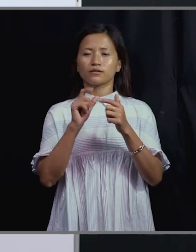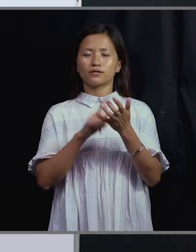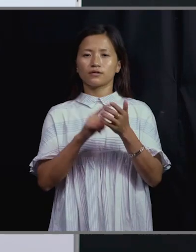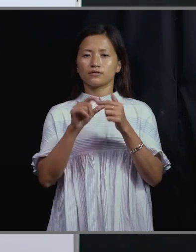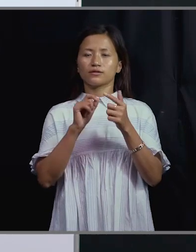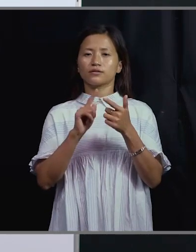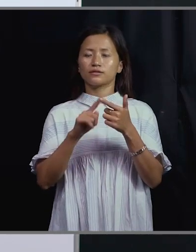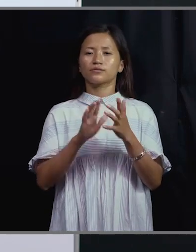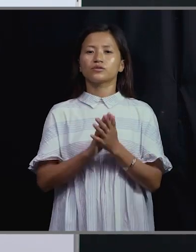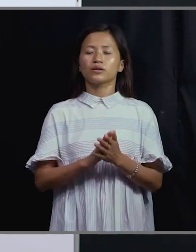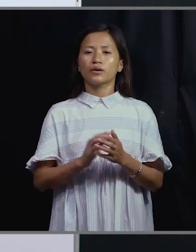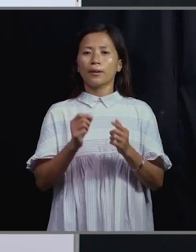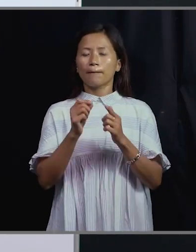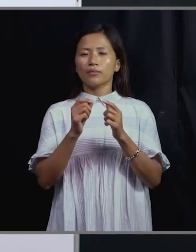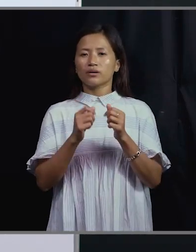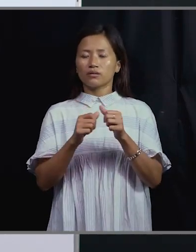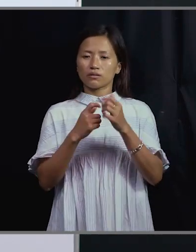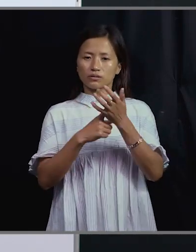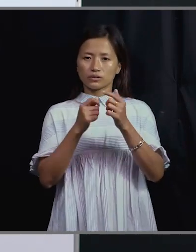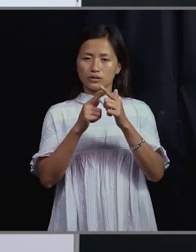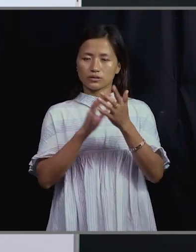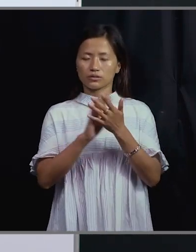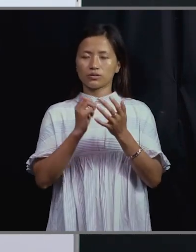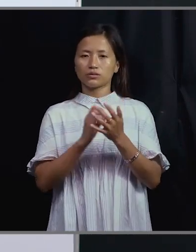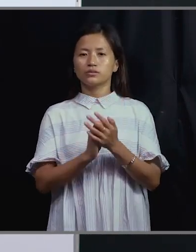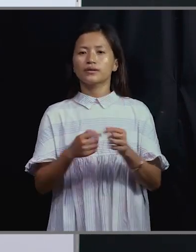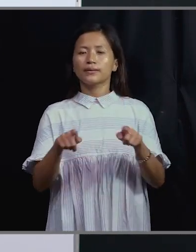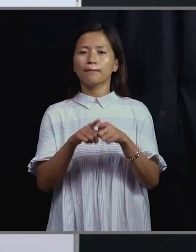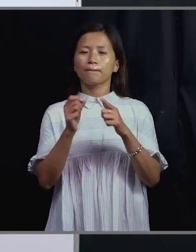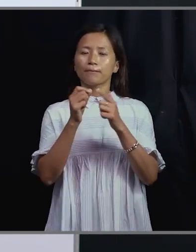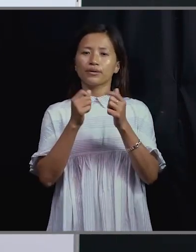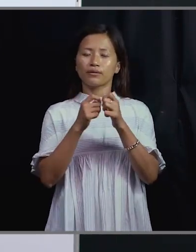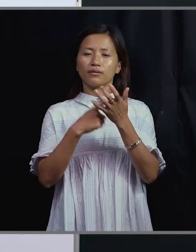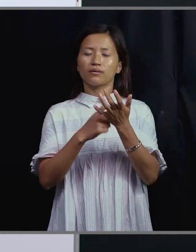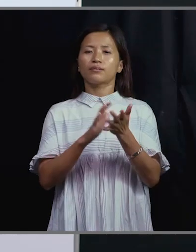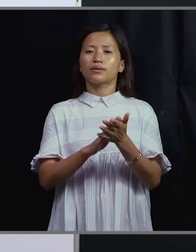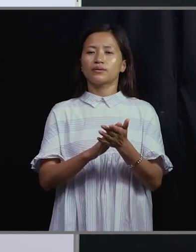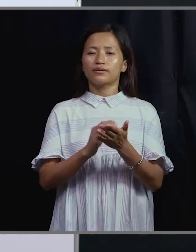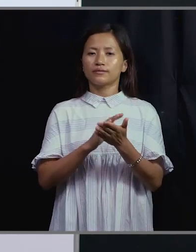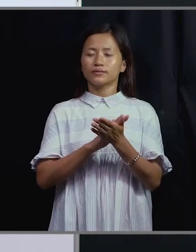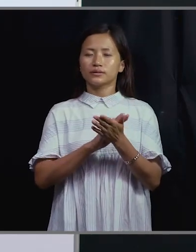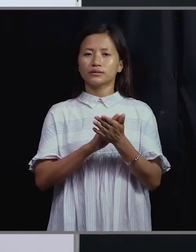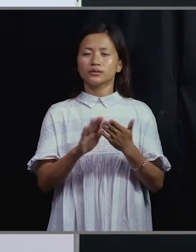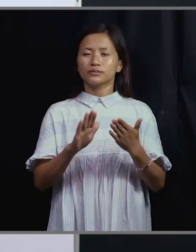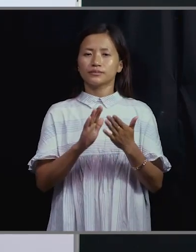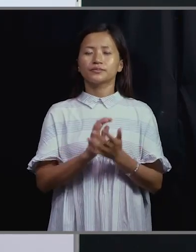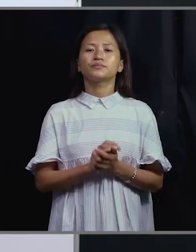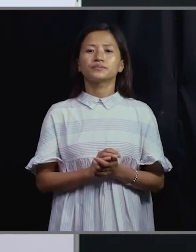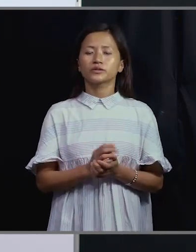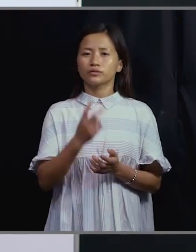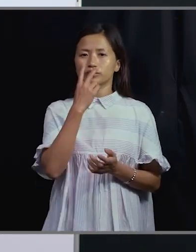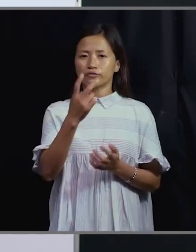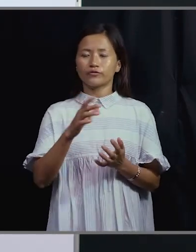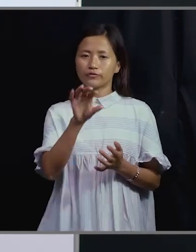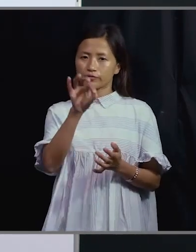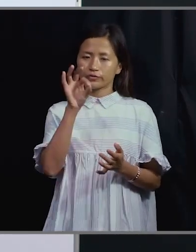ortho and para positions. If you see the resonating structures of chlorobenzene, you will find that